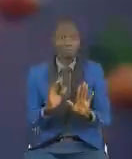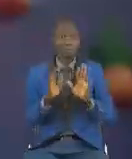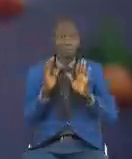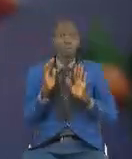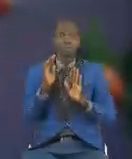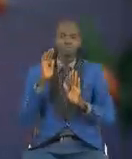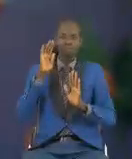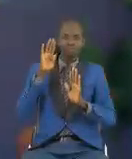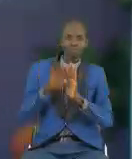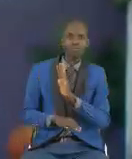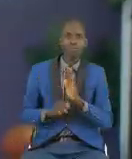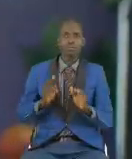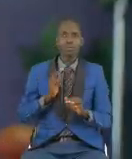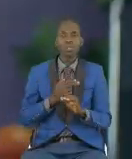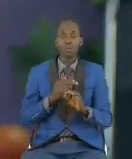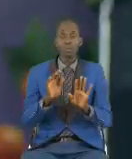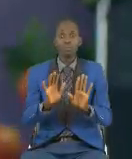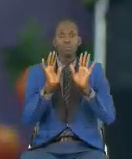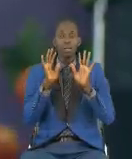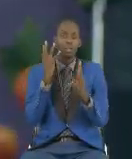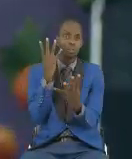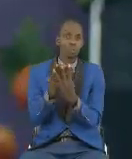Timidity imprisons us.